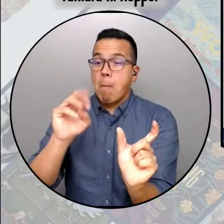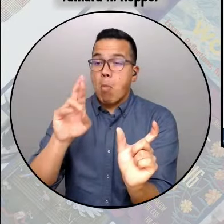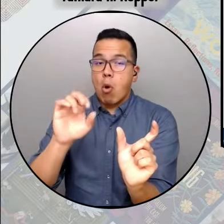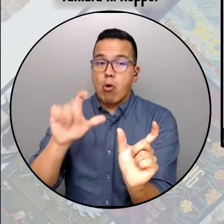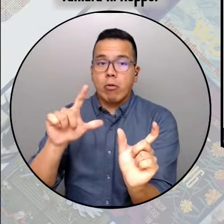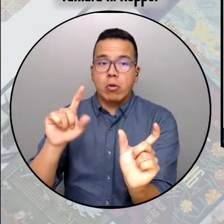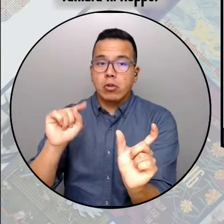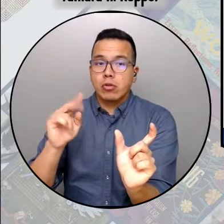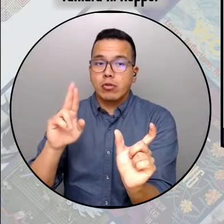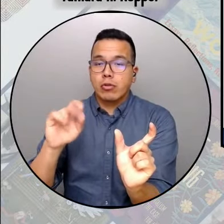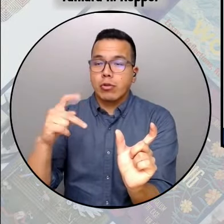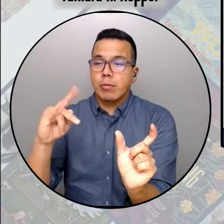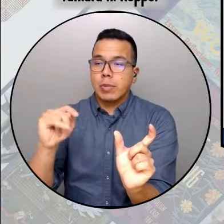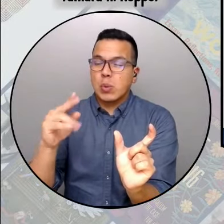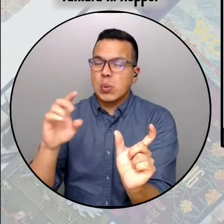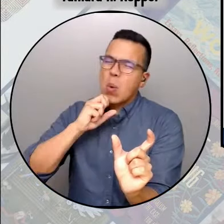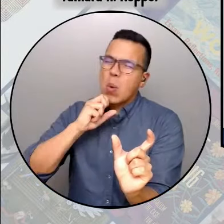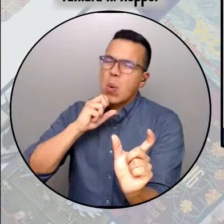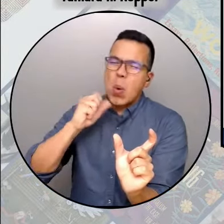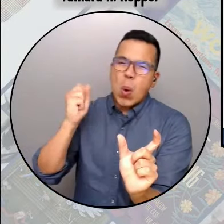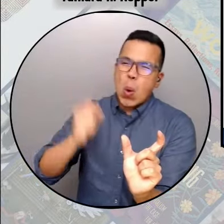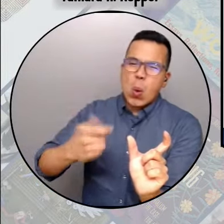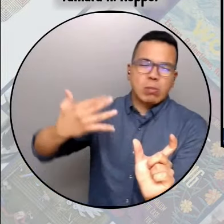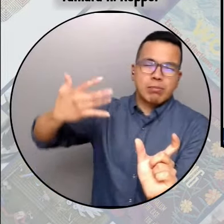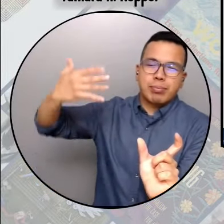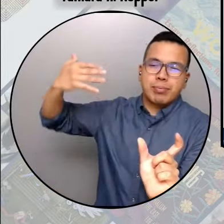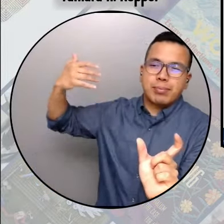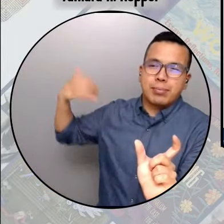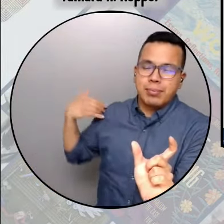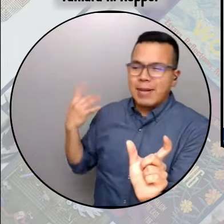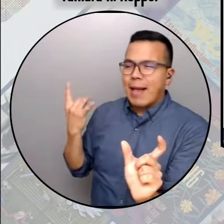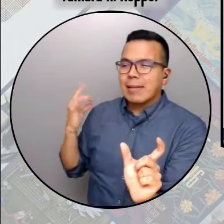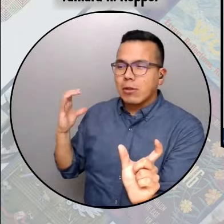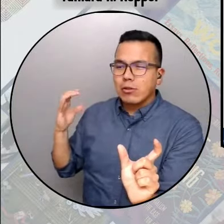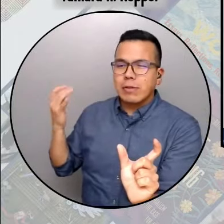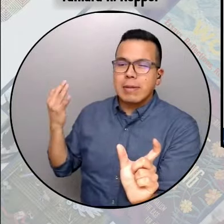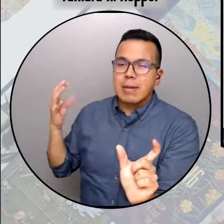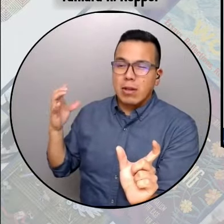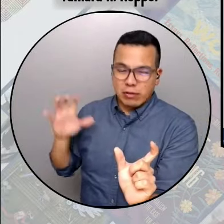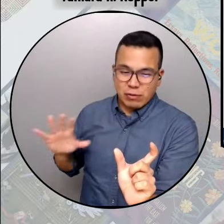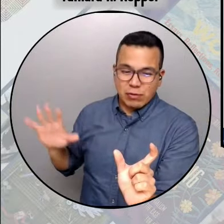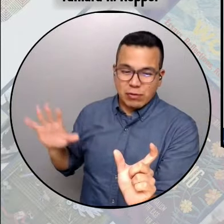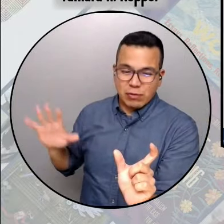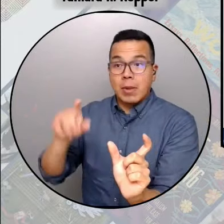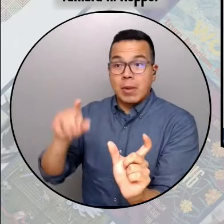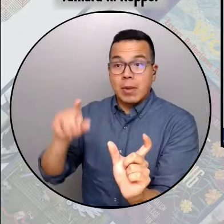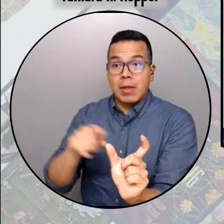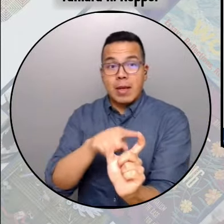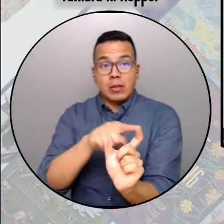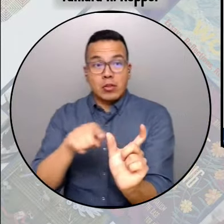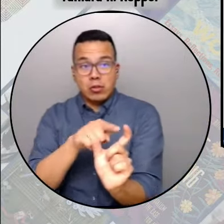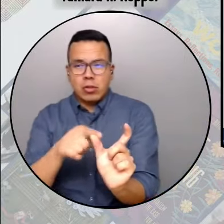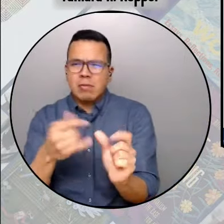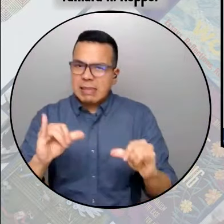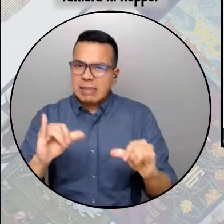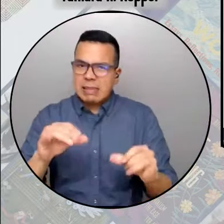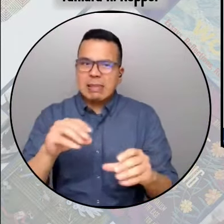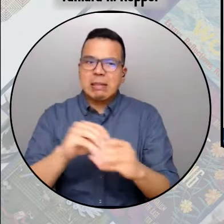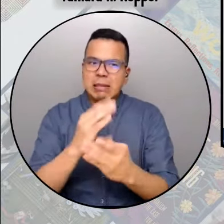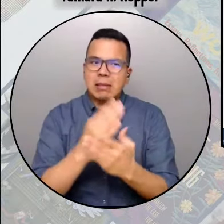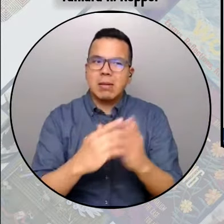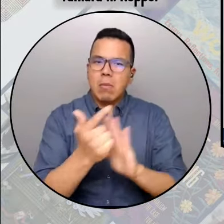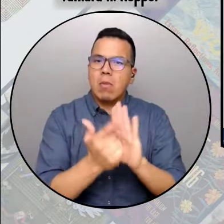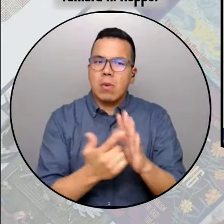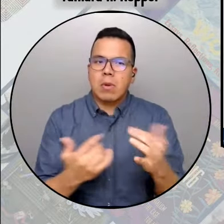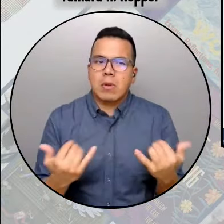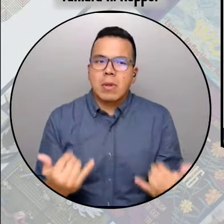So, you know, late 1800s, early 1900s. But it's still a term that, you know, is part of kind of these policies as